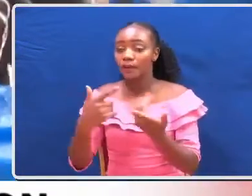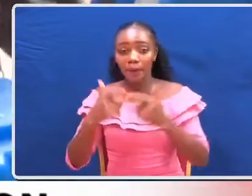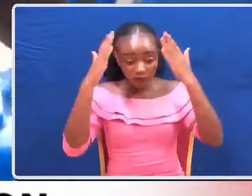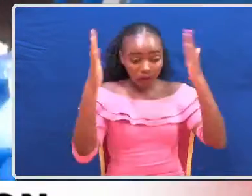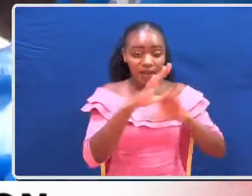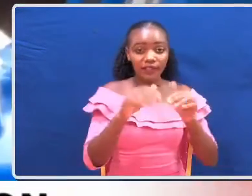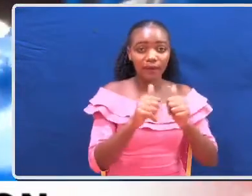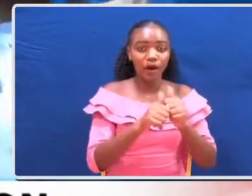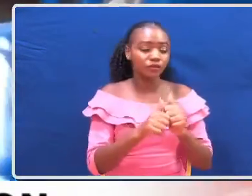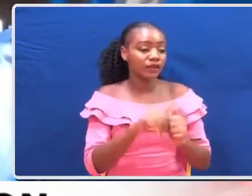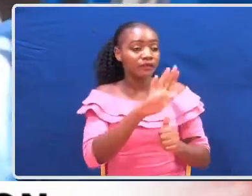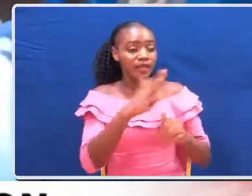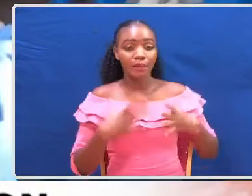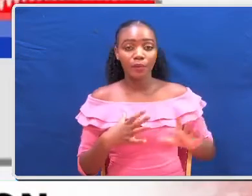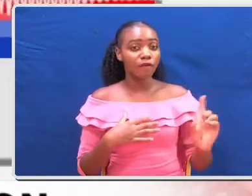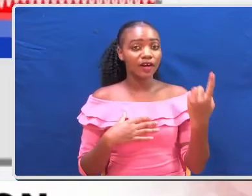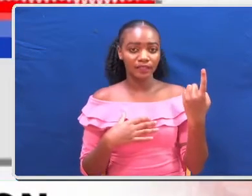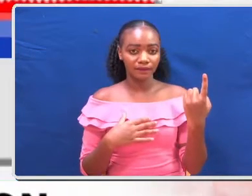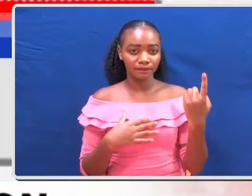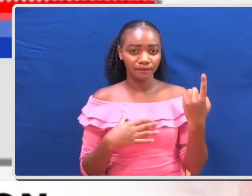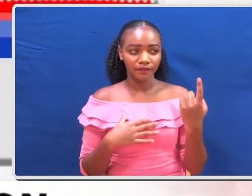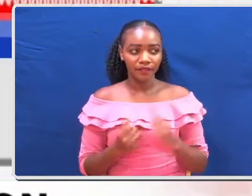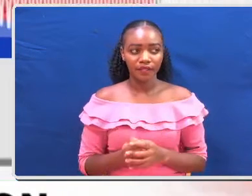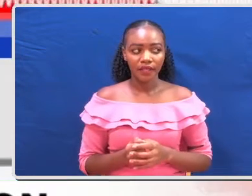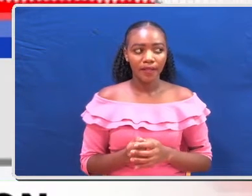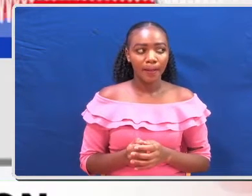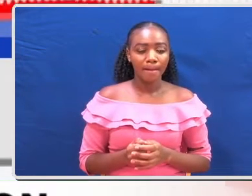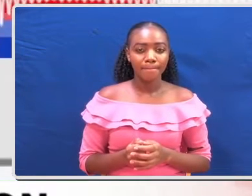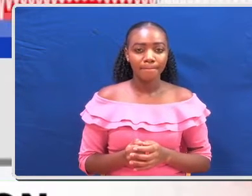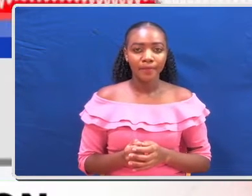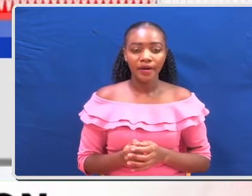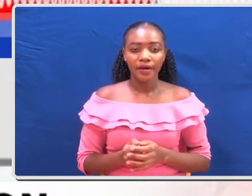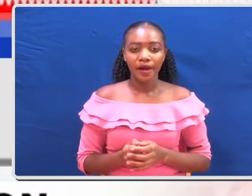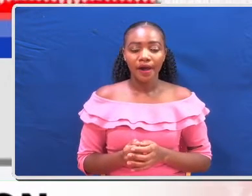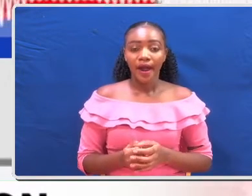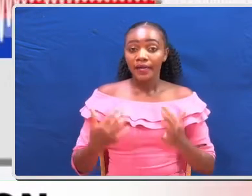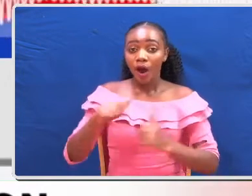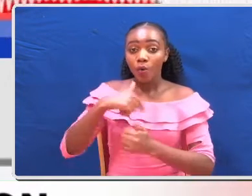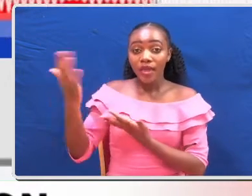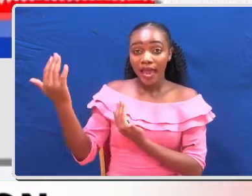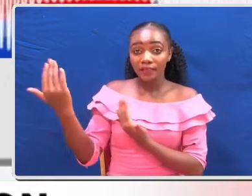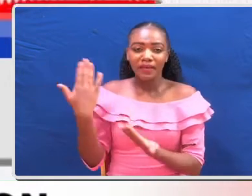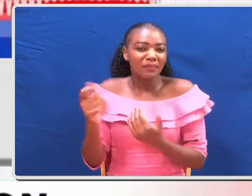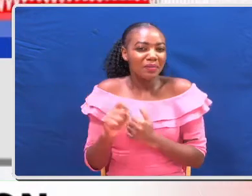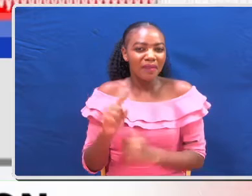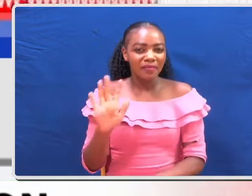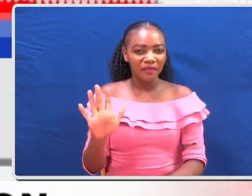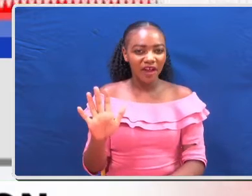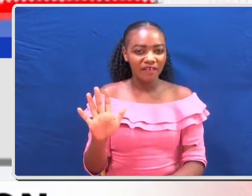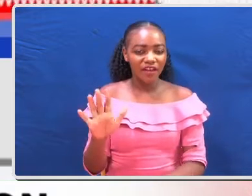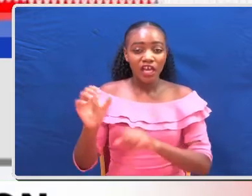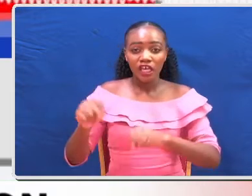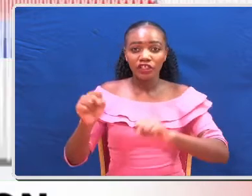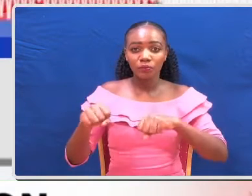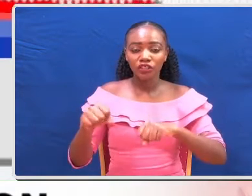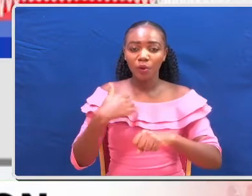concentrate on domestic demands only. So far, we were expecting that by May we will be receiving